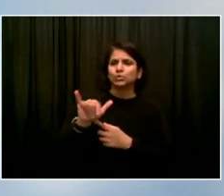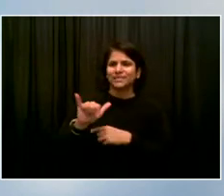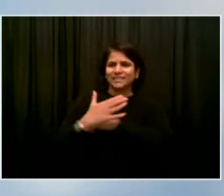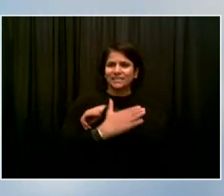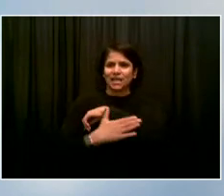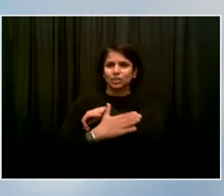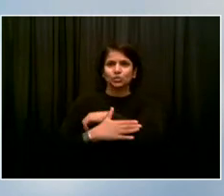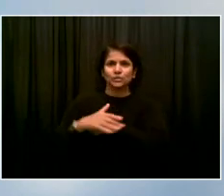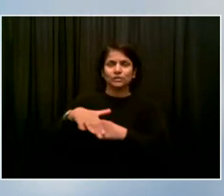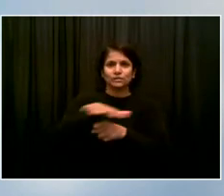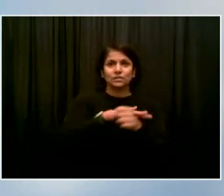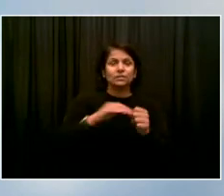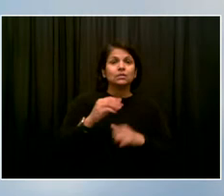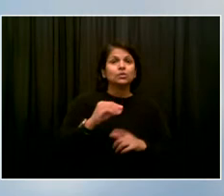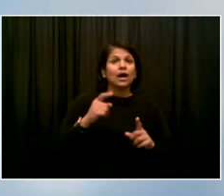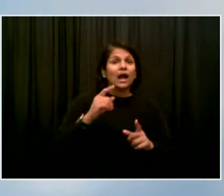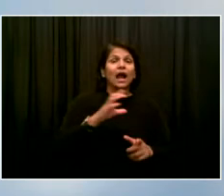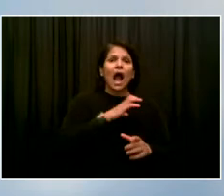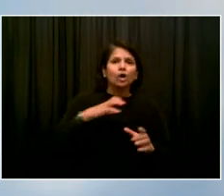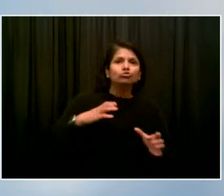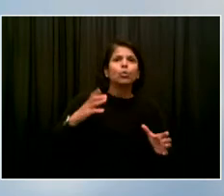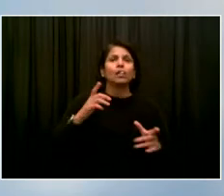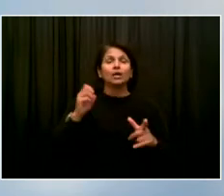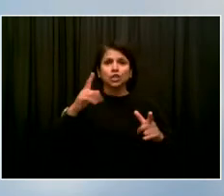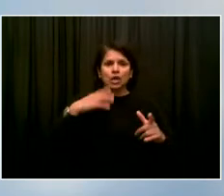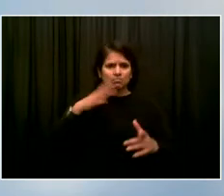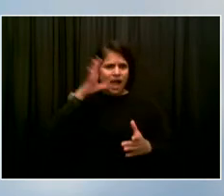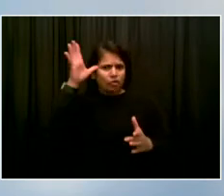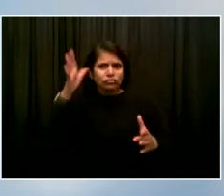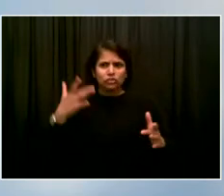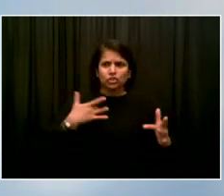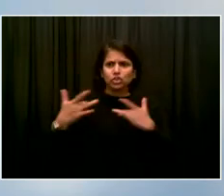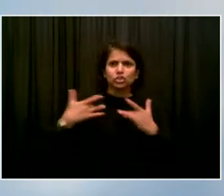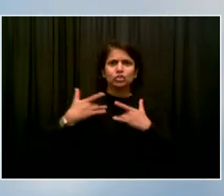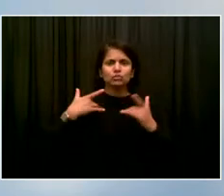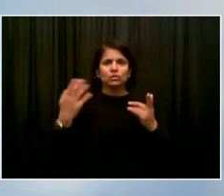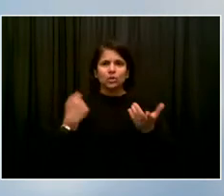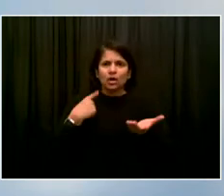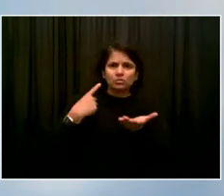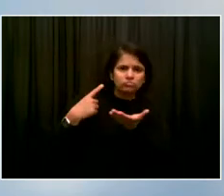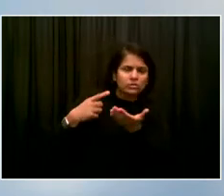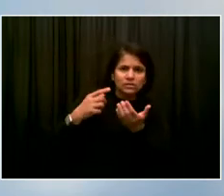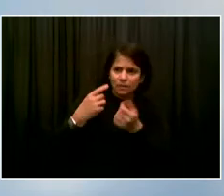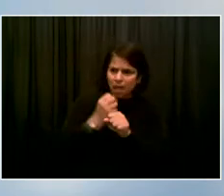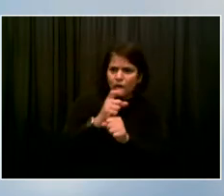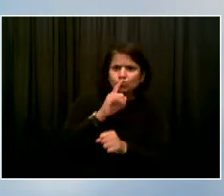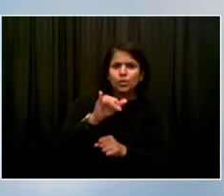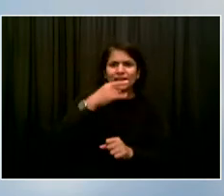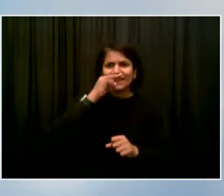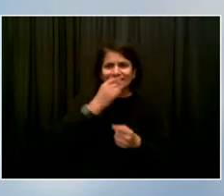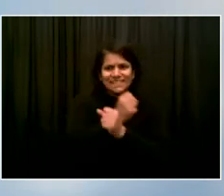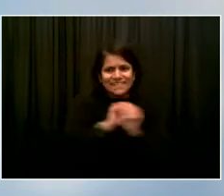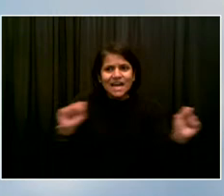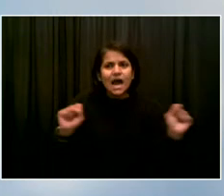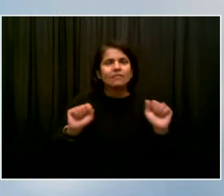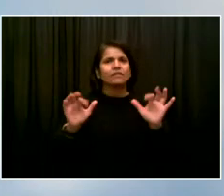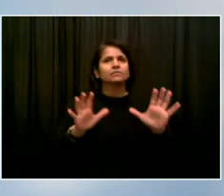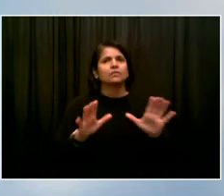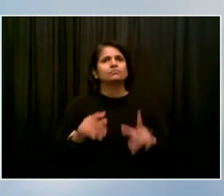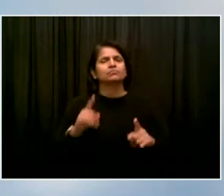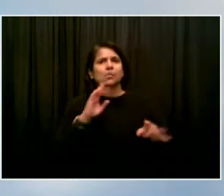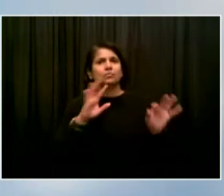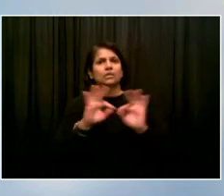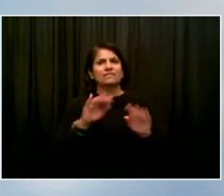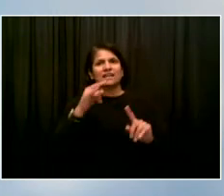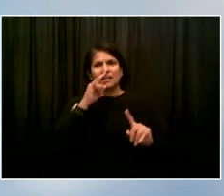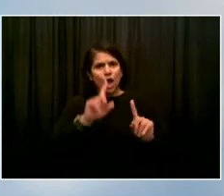safe, but knew their kids belonged in school with their friends, caring teachers, and in-person supports.